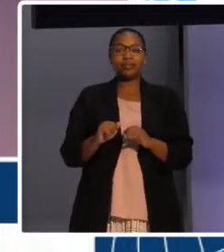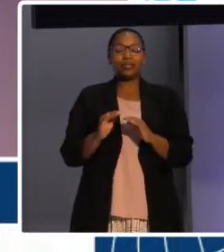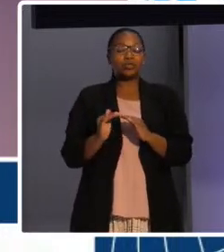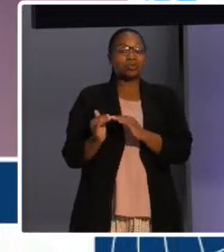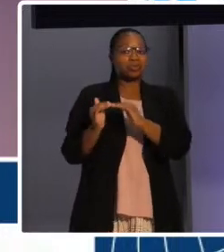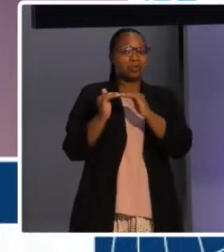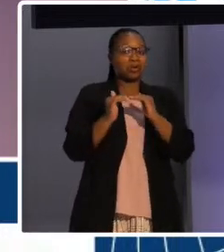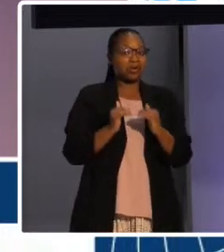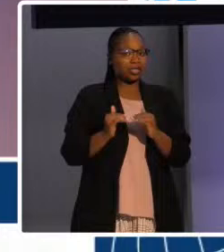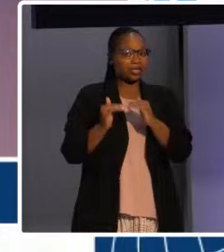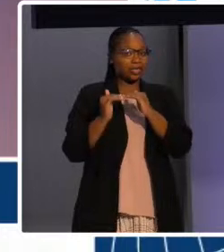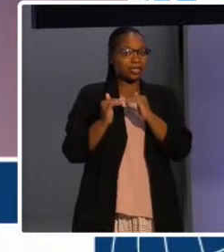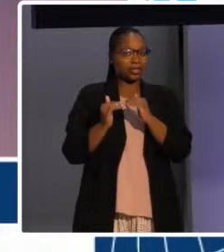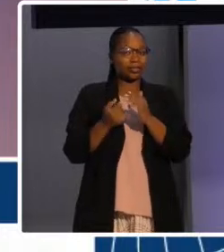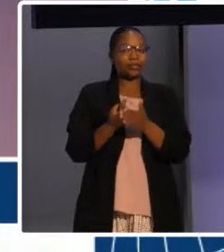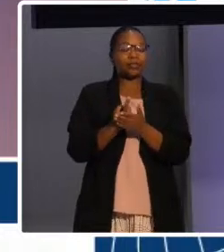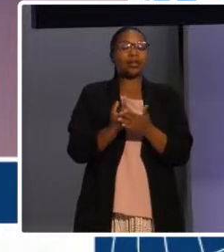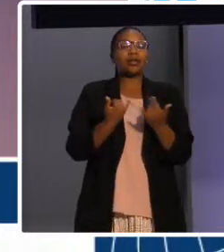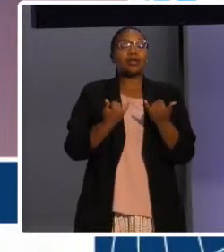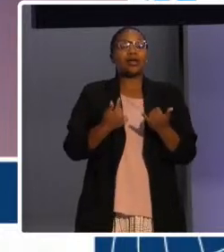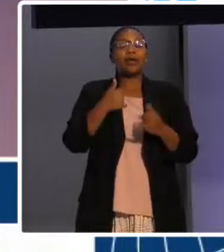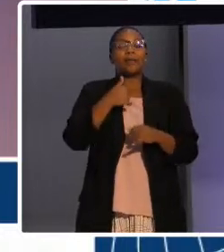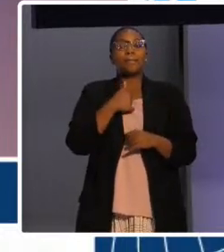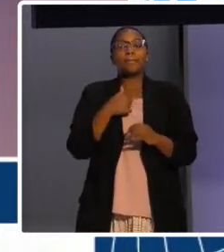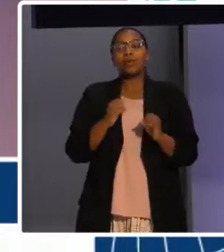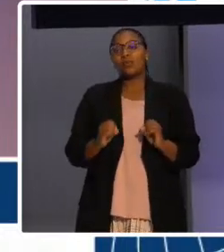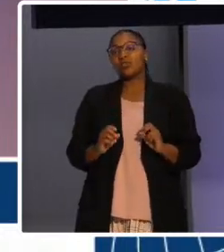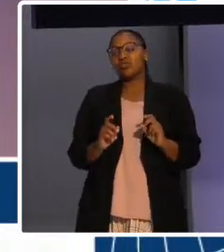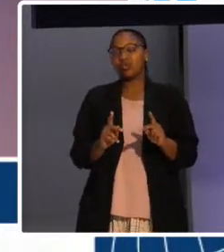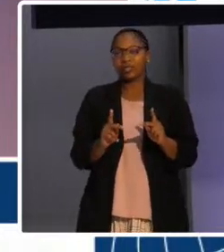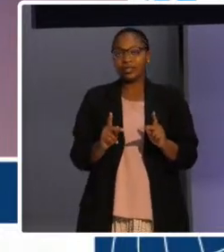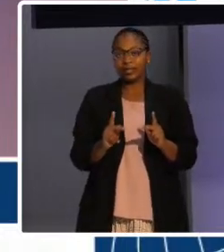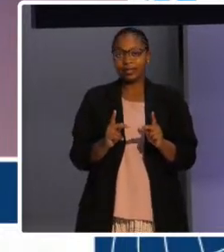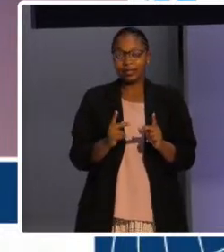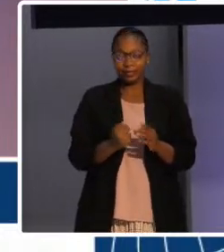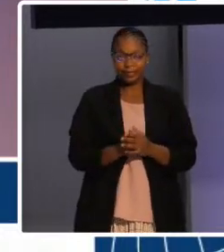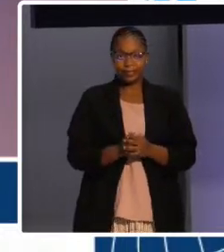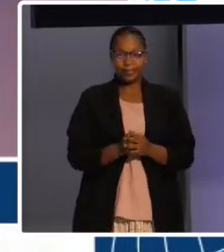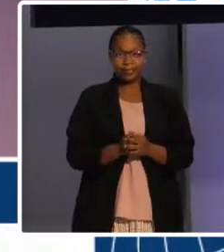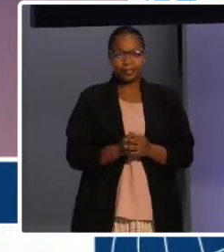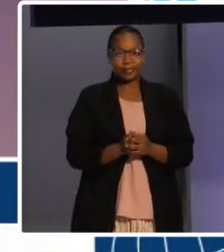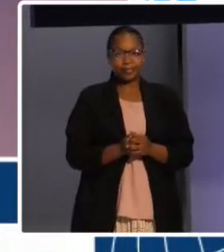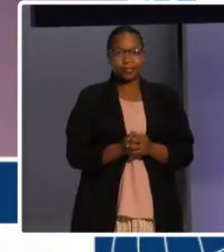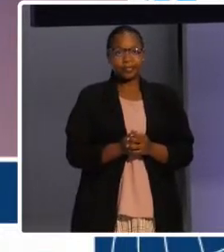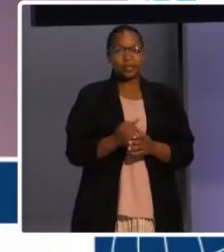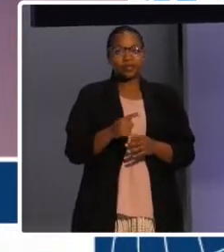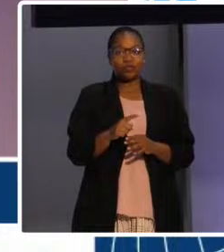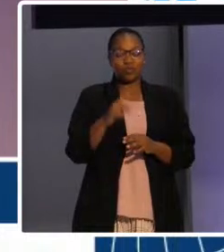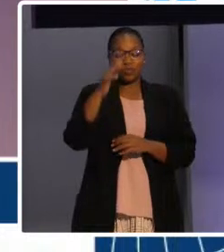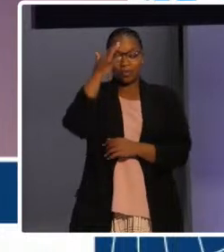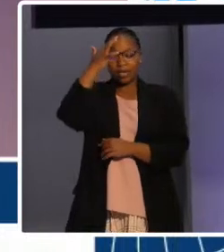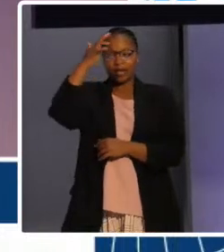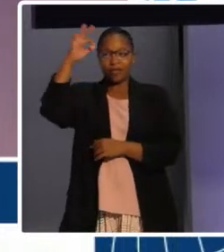Allow me to take this opportunity on behalf of our government and